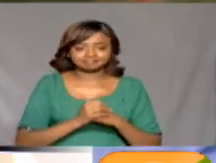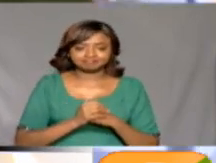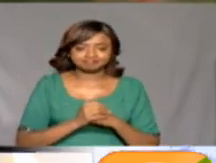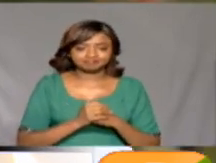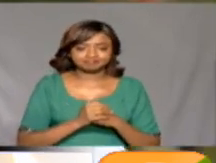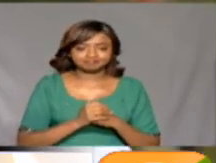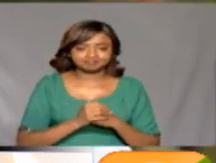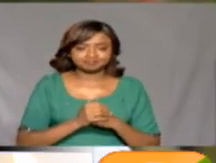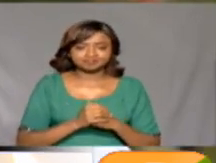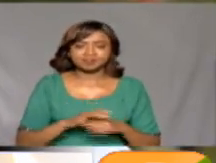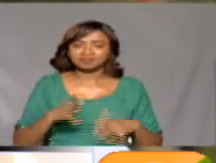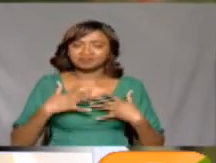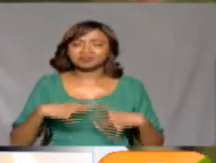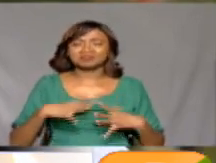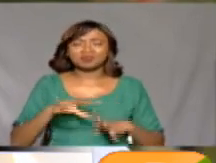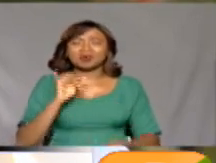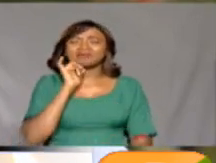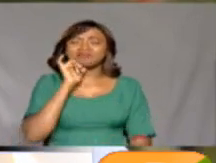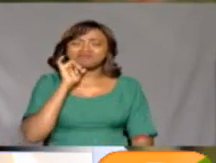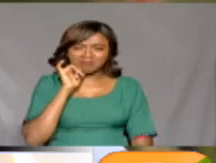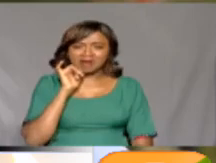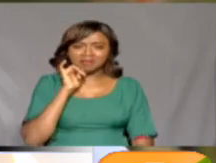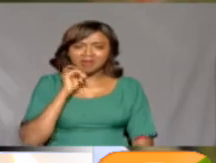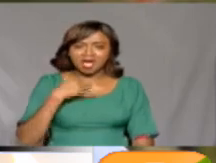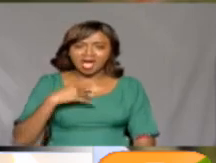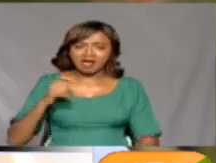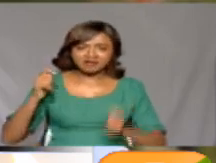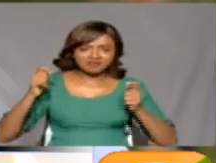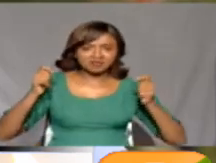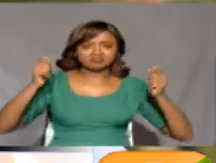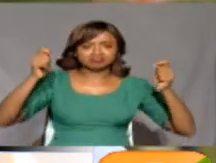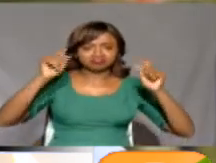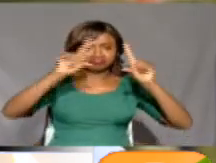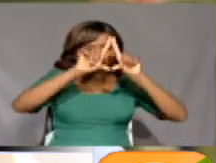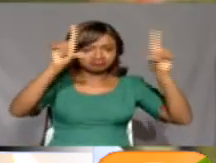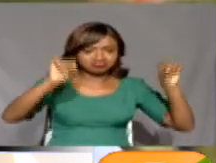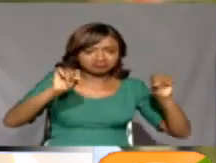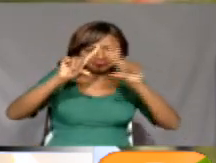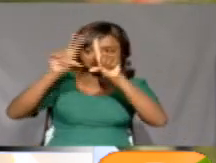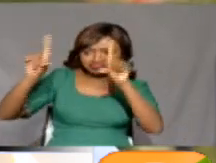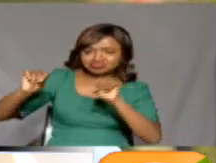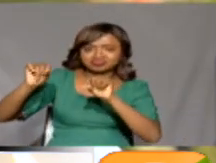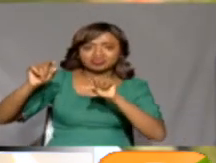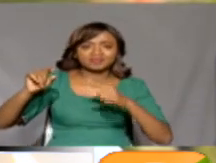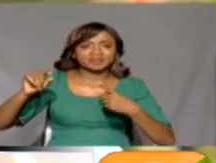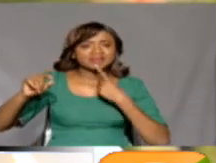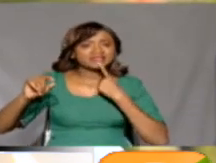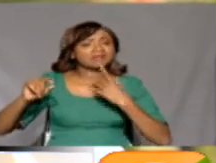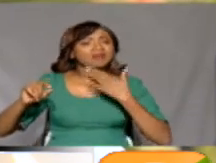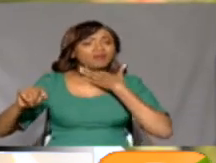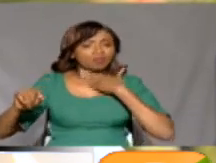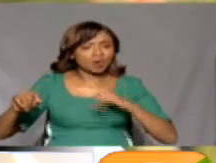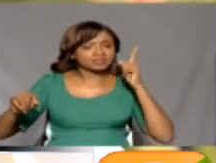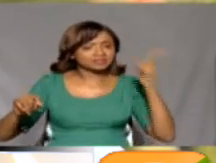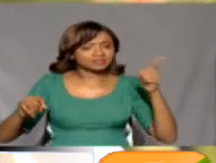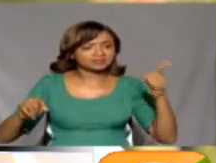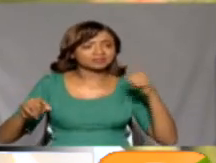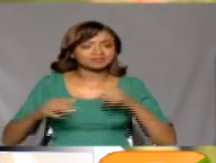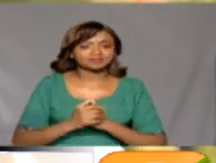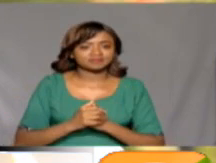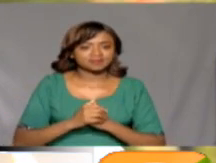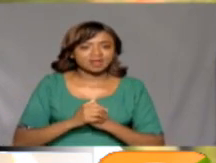There are placards in Uhuru Park. People are placards there. Wanted, alive or dead. William